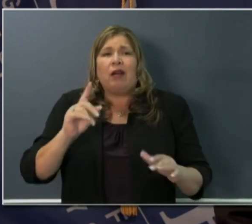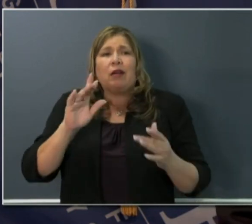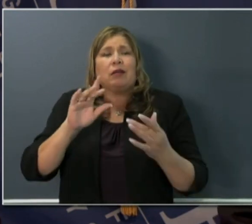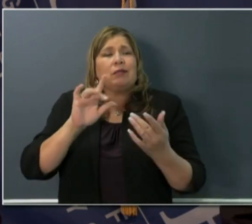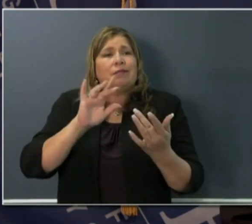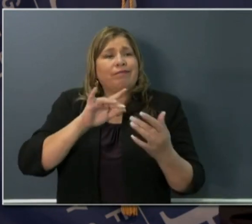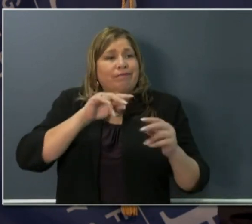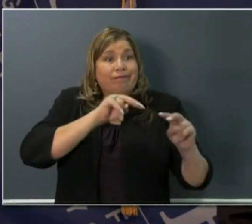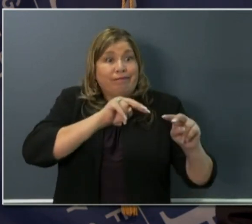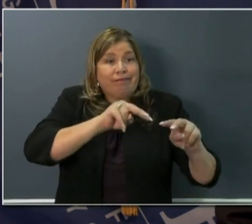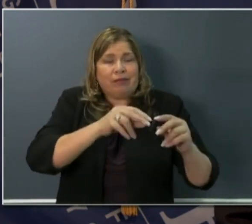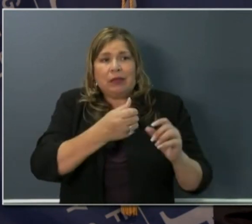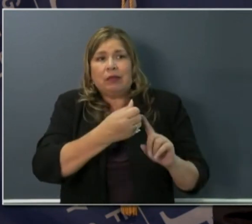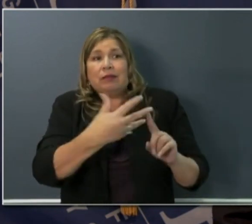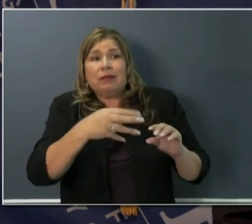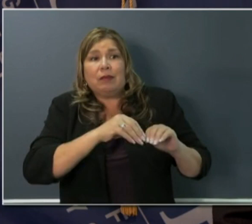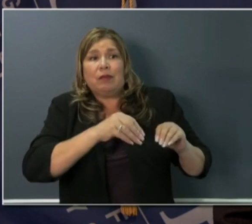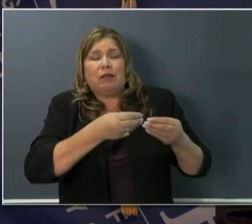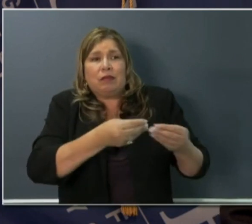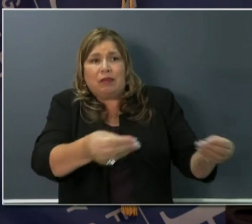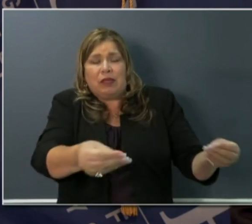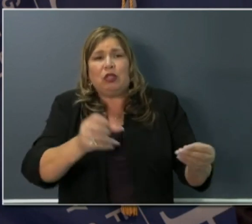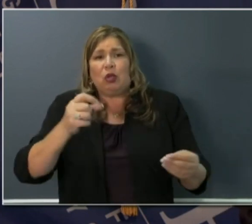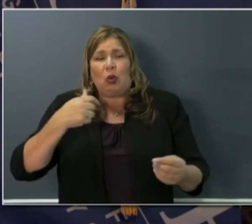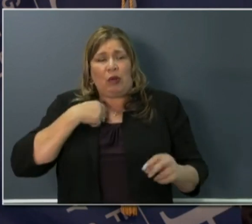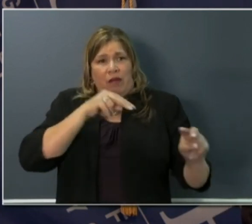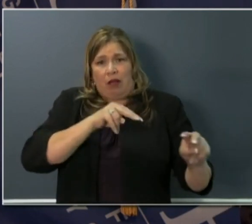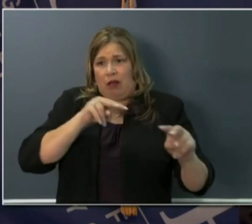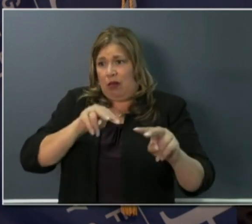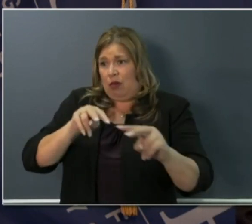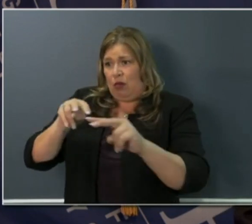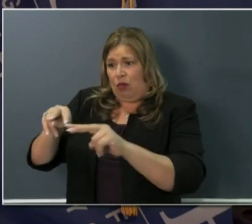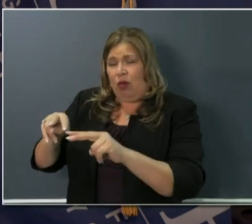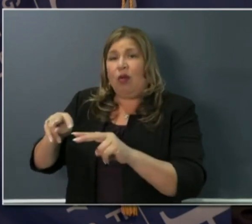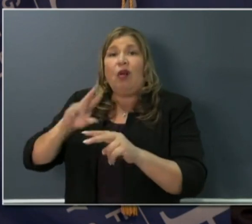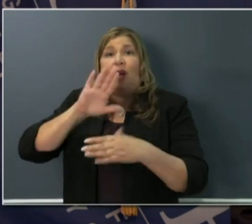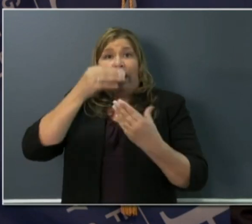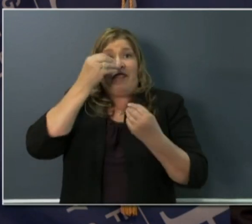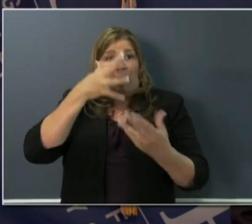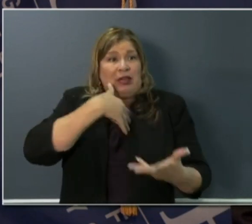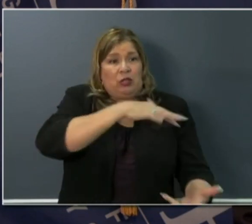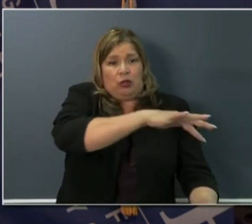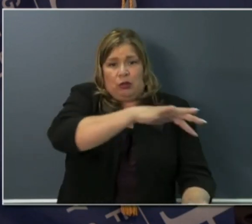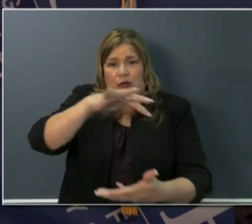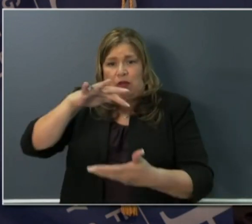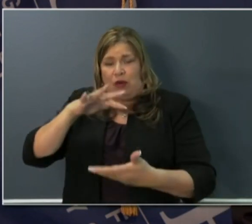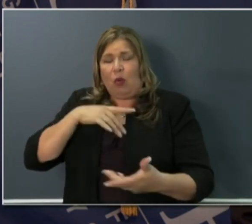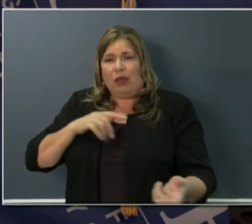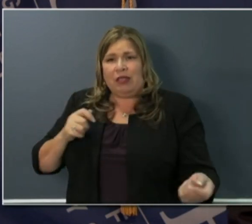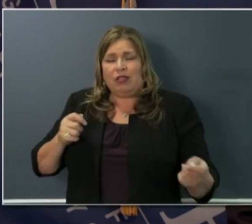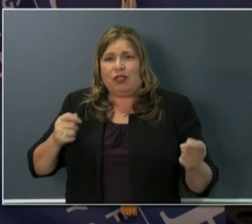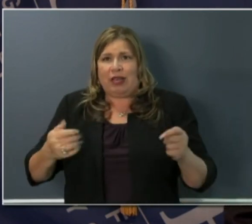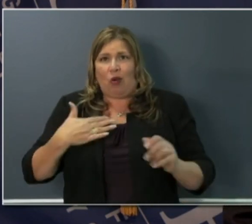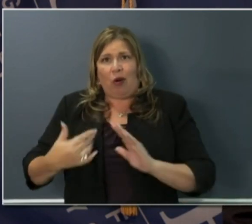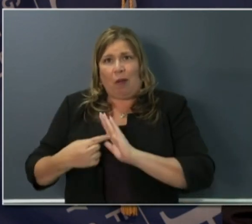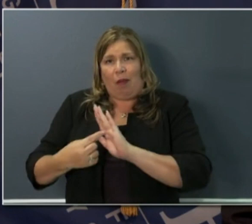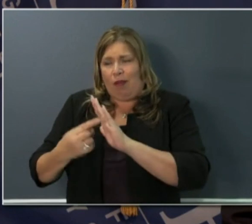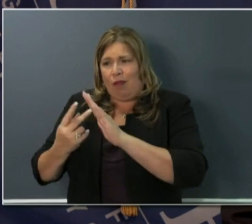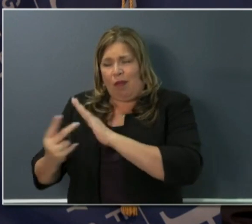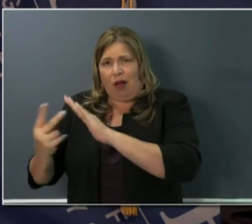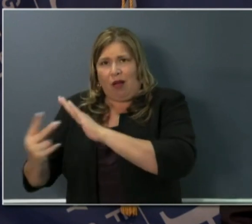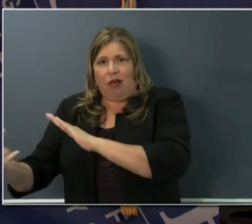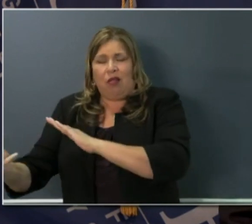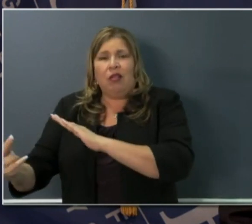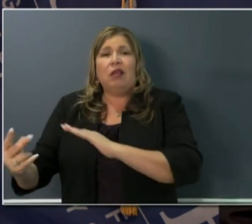cetera. Using that information, refining our model, inviting our academic partners, not just here in California, but from